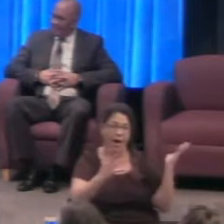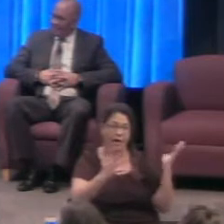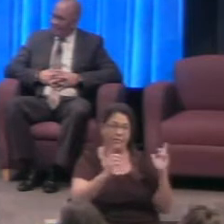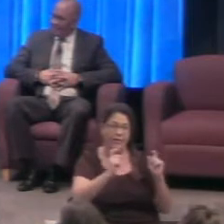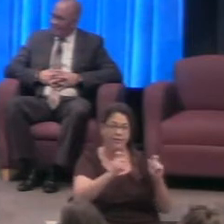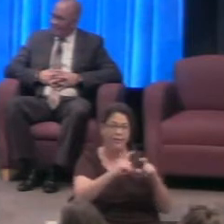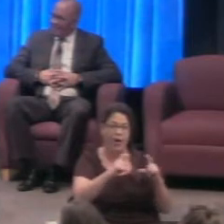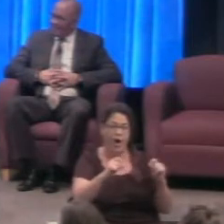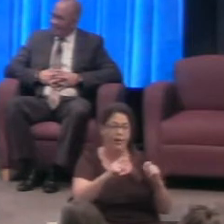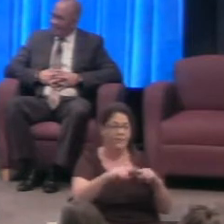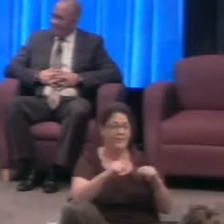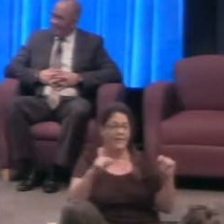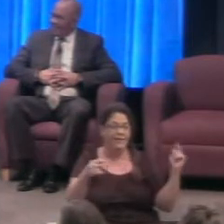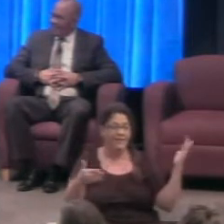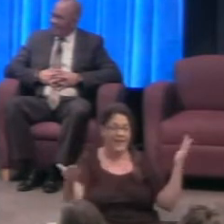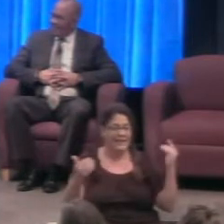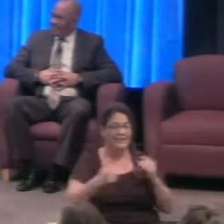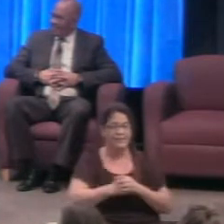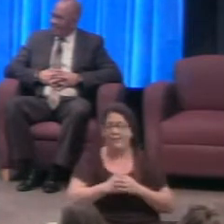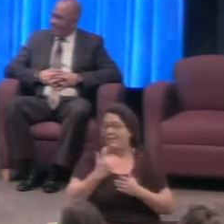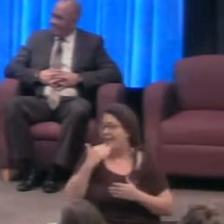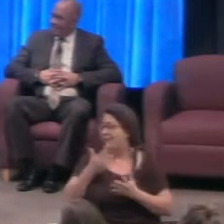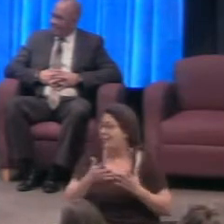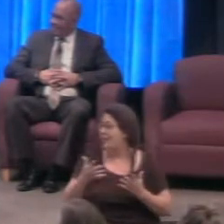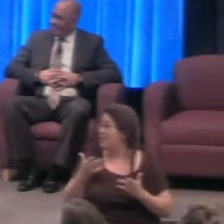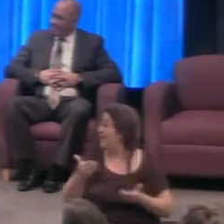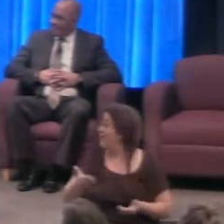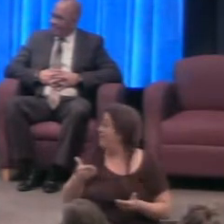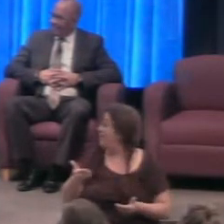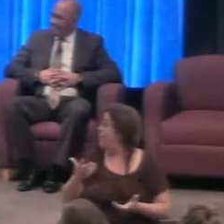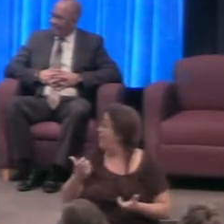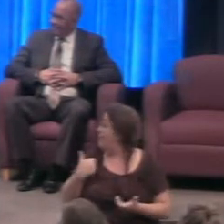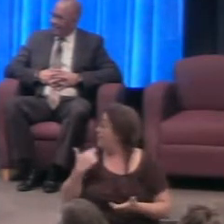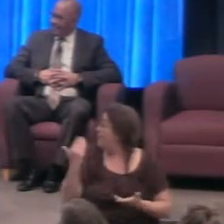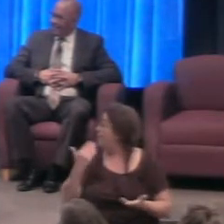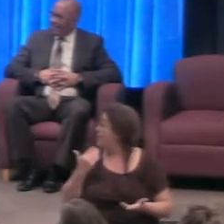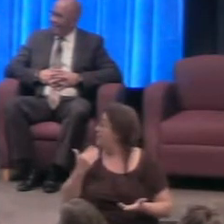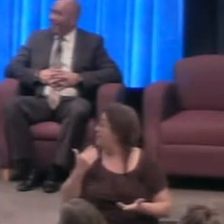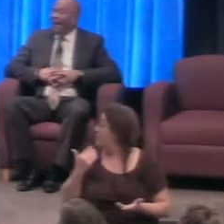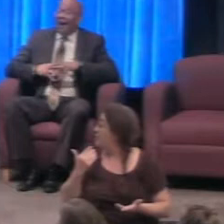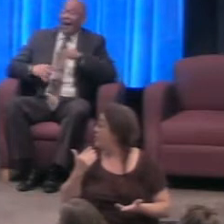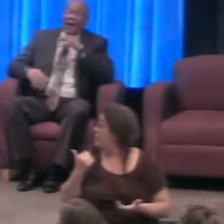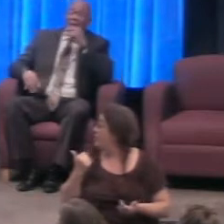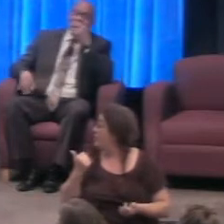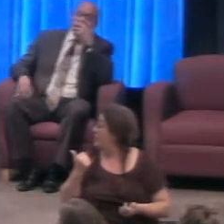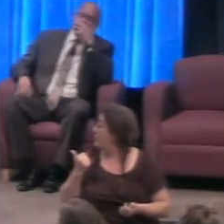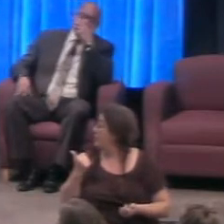other Wow. miscellaneous. Thank things you in so here. much. It's pretty heavy. You want me to carry it? I'm